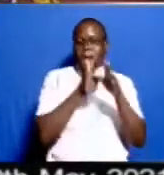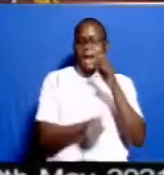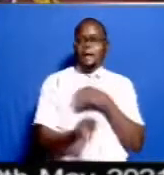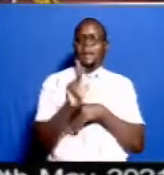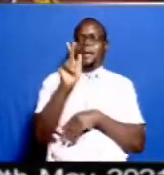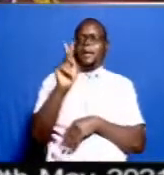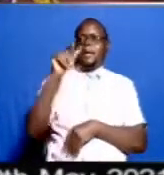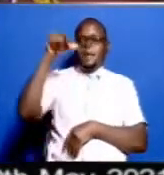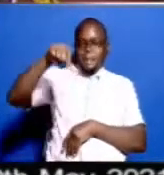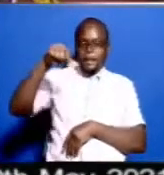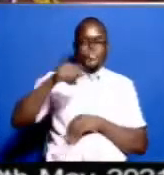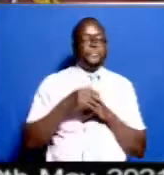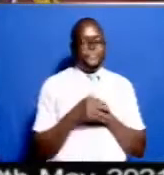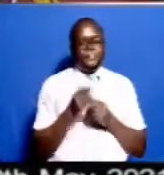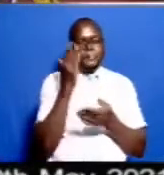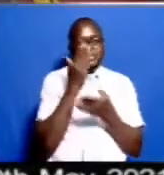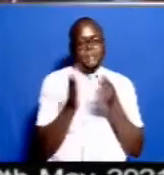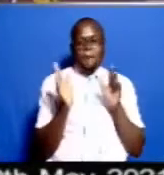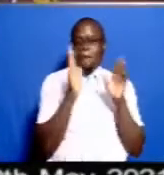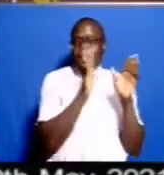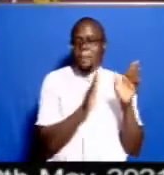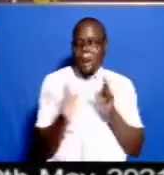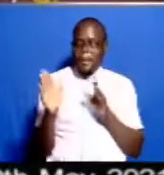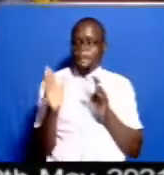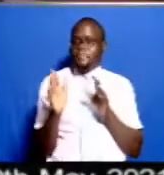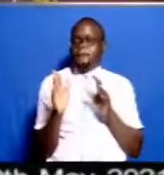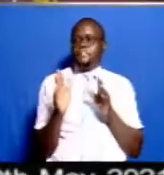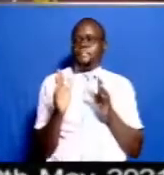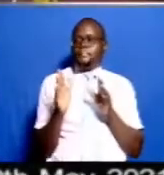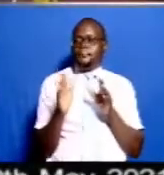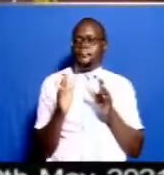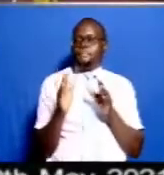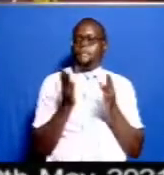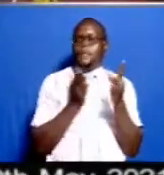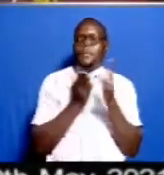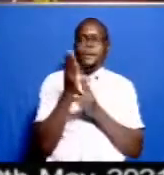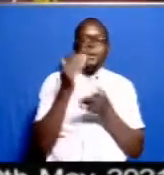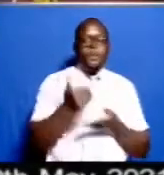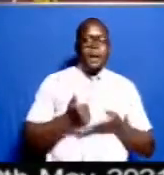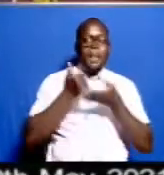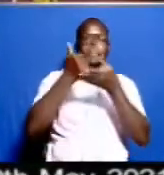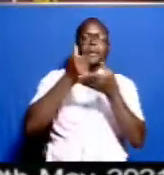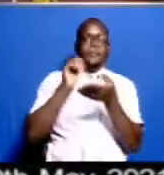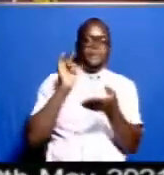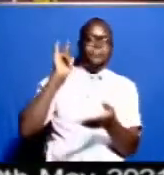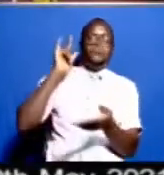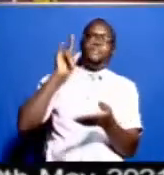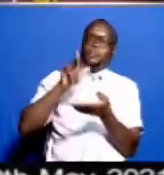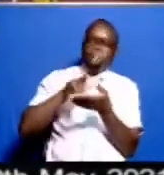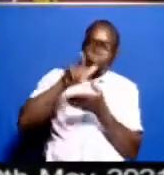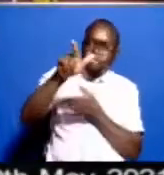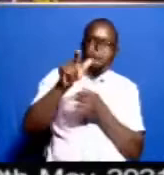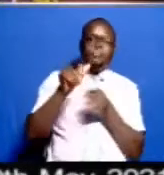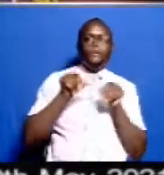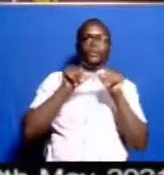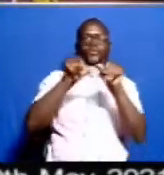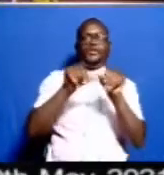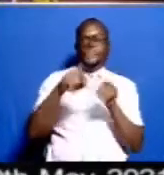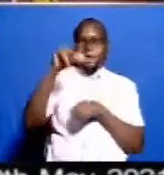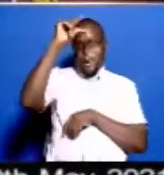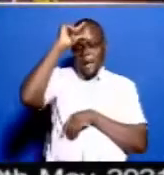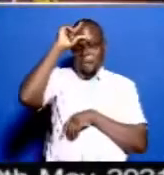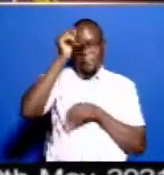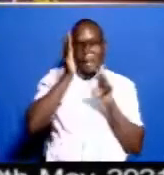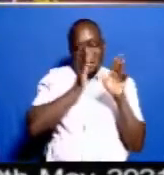Madam Speaker, some of the measures, in terms of helping this airline stay afloat, the government has taken other